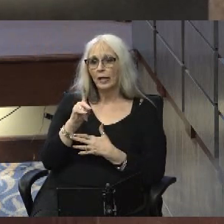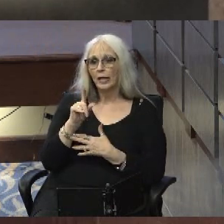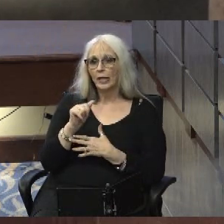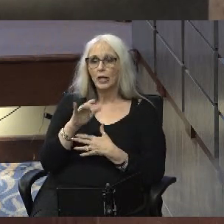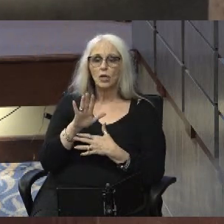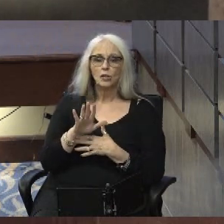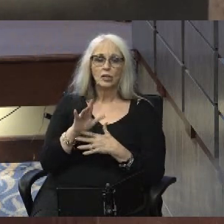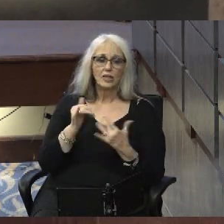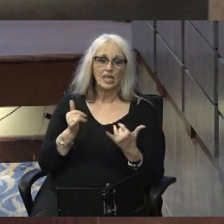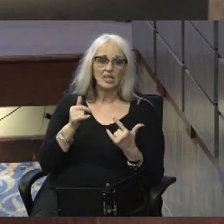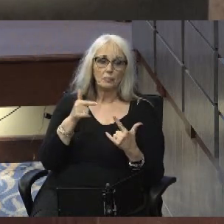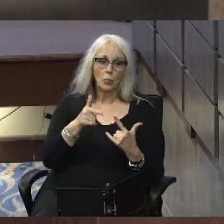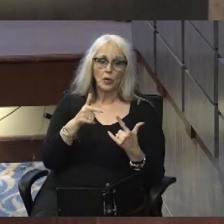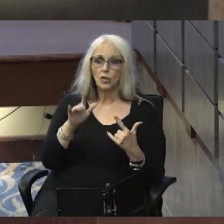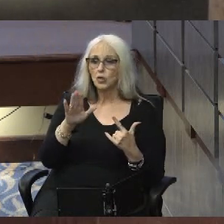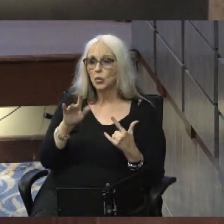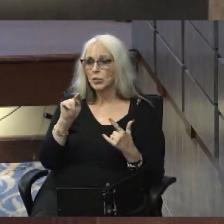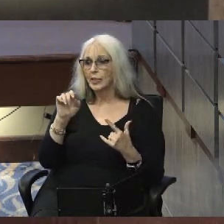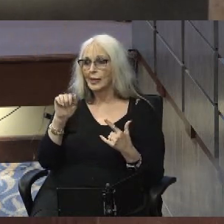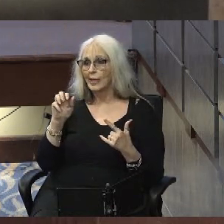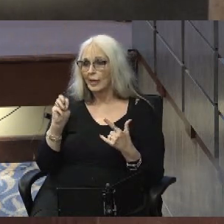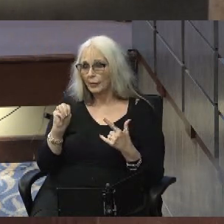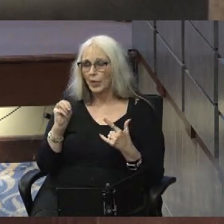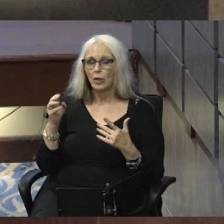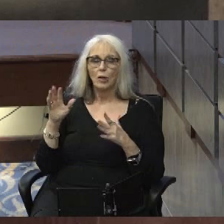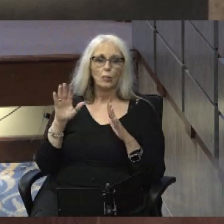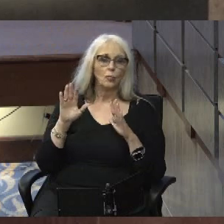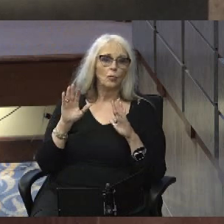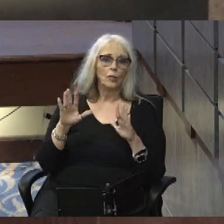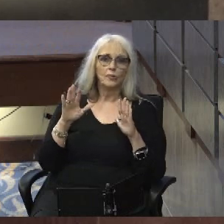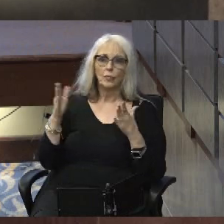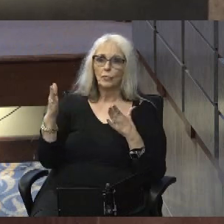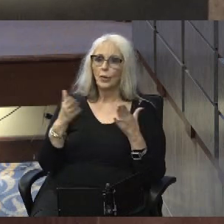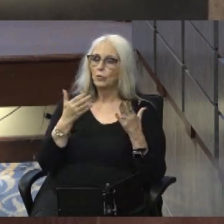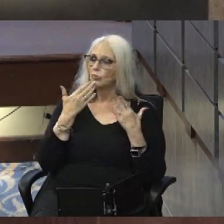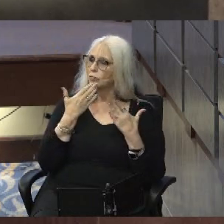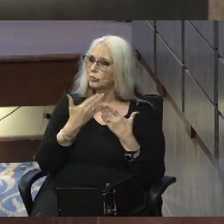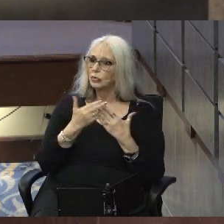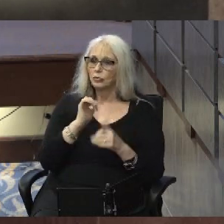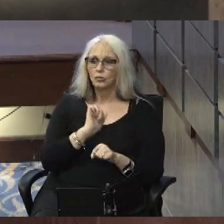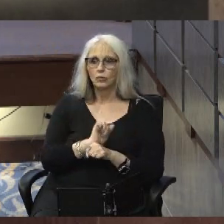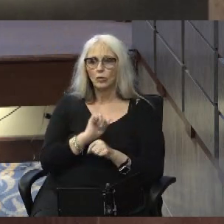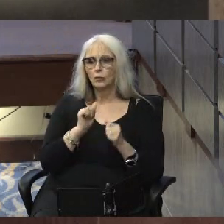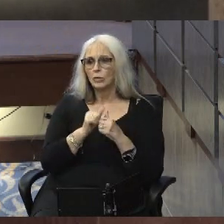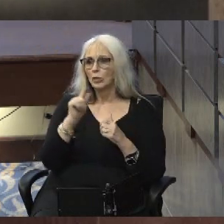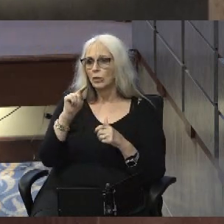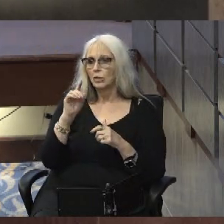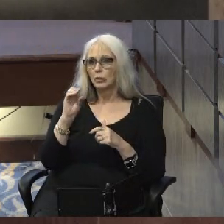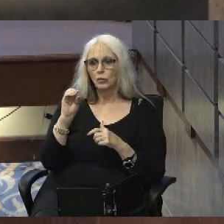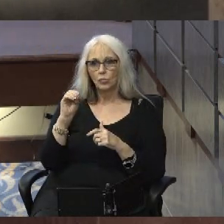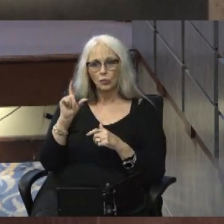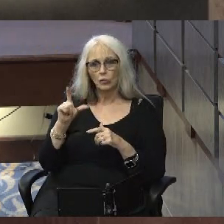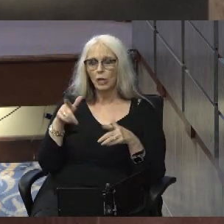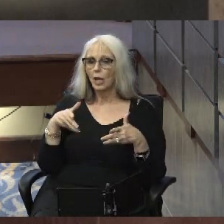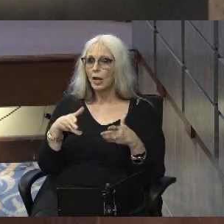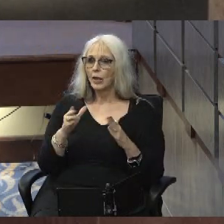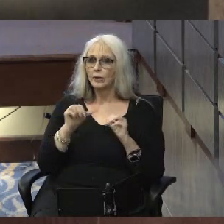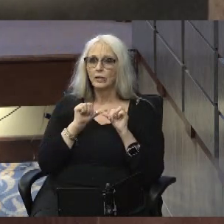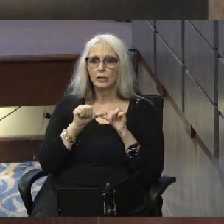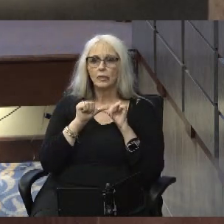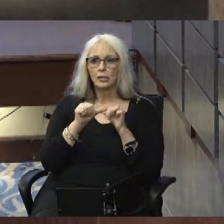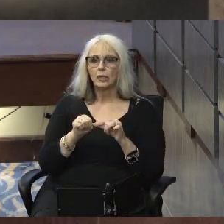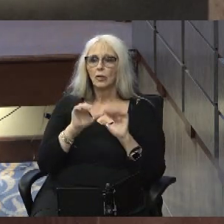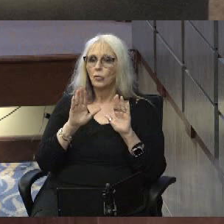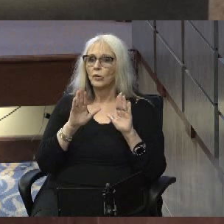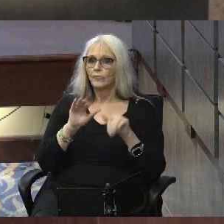team is so excellent and provides such quality work. I'm really excited for them having a tool to really allow them to continue to produce such quality